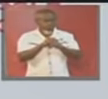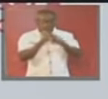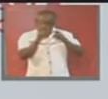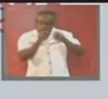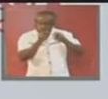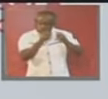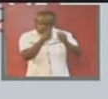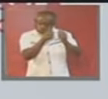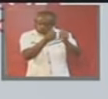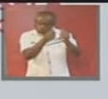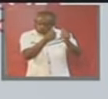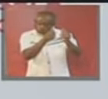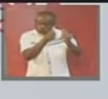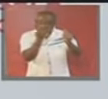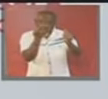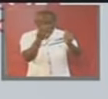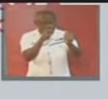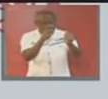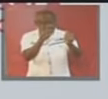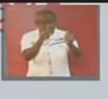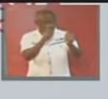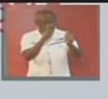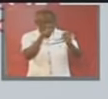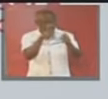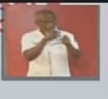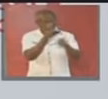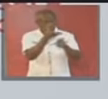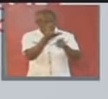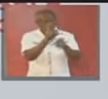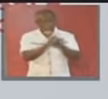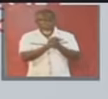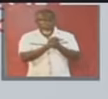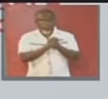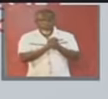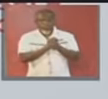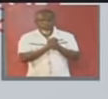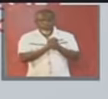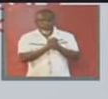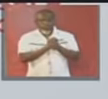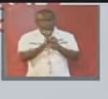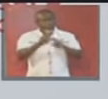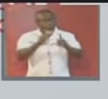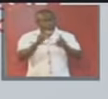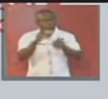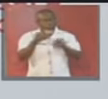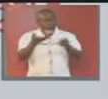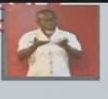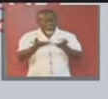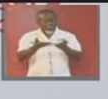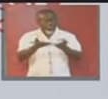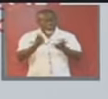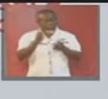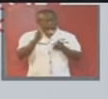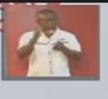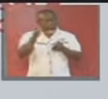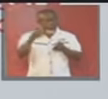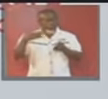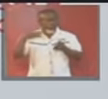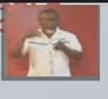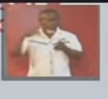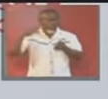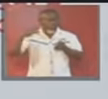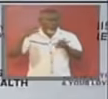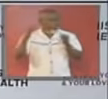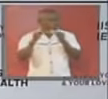how applicable it is in Trinidad and Tobago on a voluntary basis, not a mandatory basis. Okay? Thank